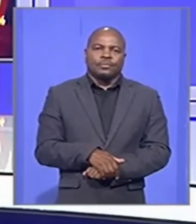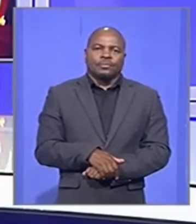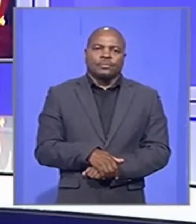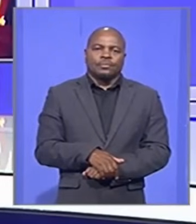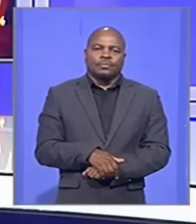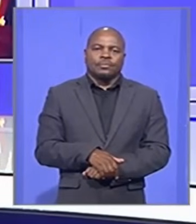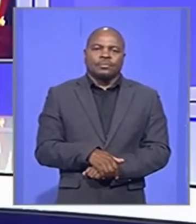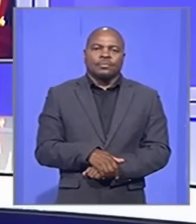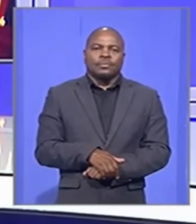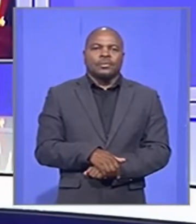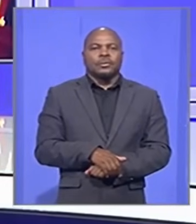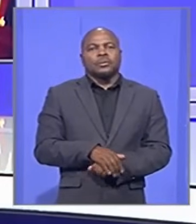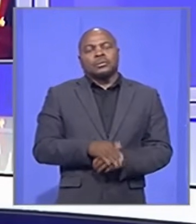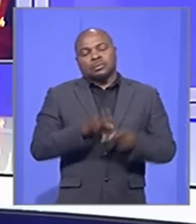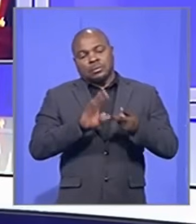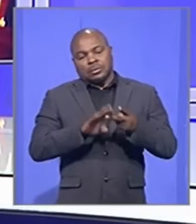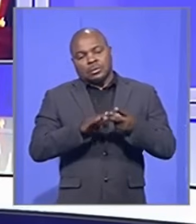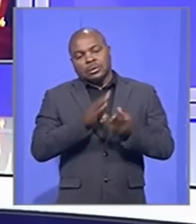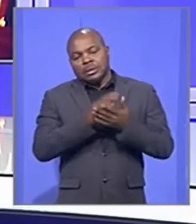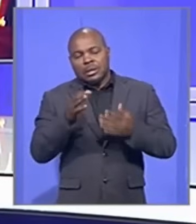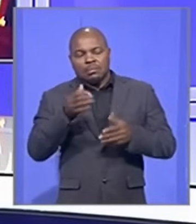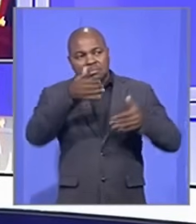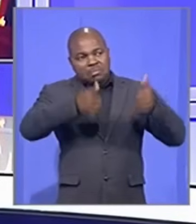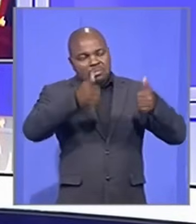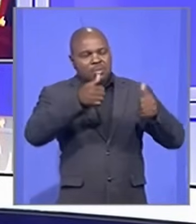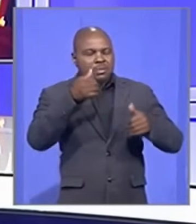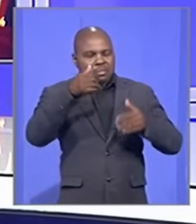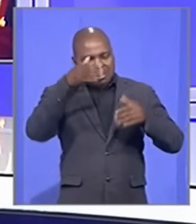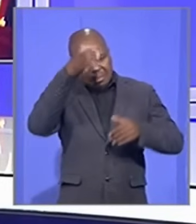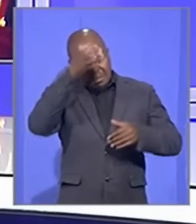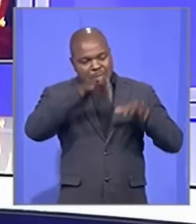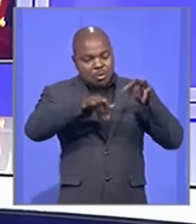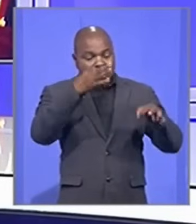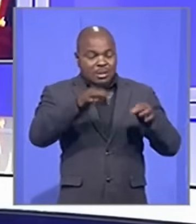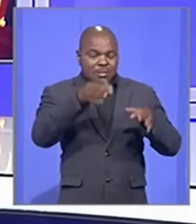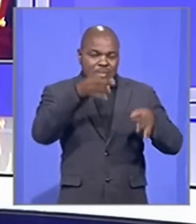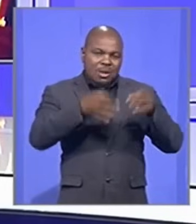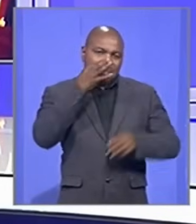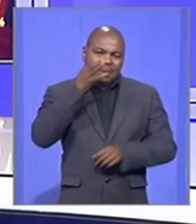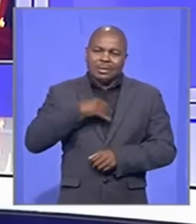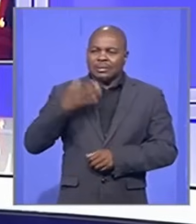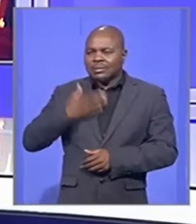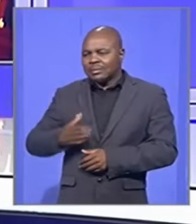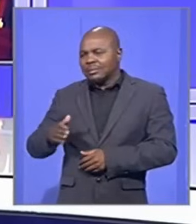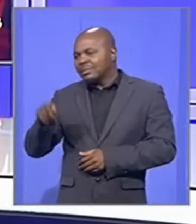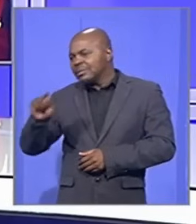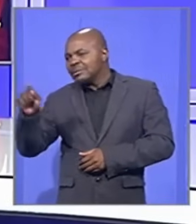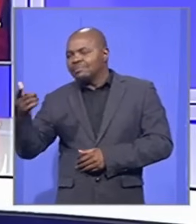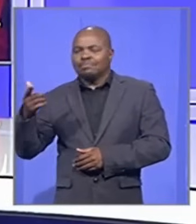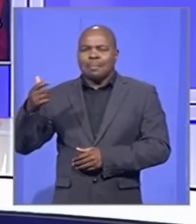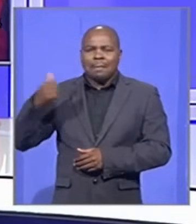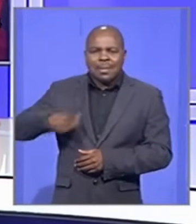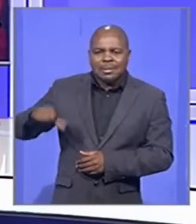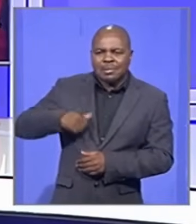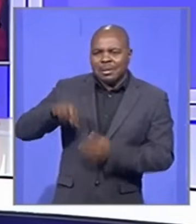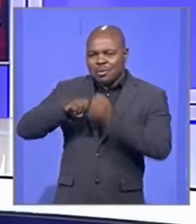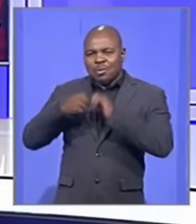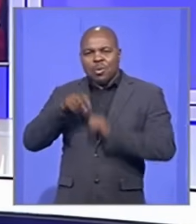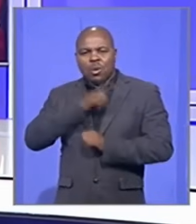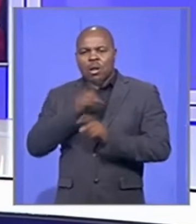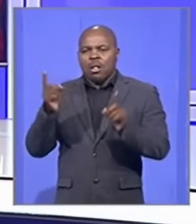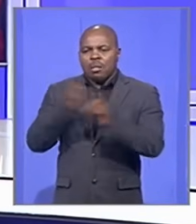Re ruteitse ding di re mebuso ya kopanelo e bakela bo masepala mathata a maholo a phano ya ditshebeletso ka ha ba lokela ho fetola bo